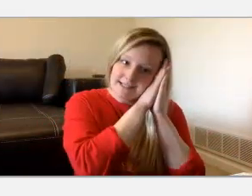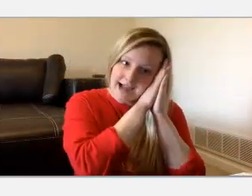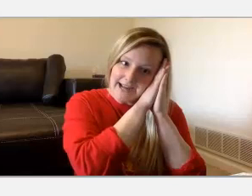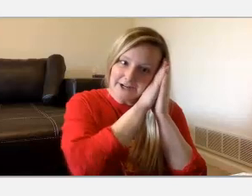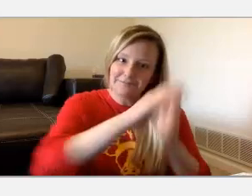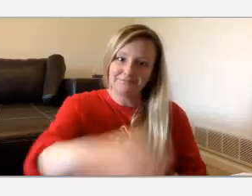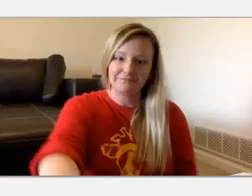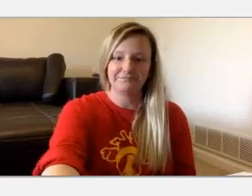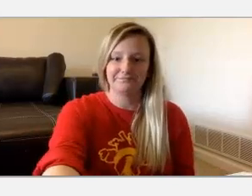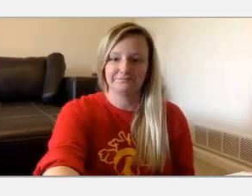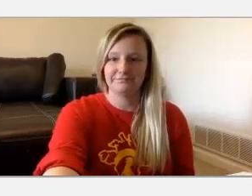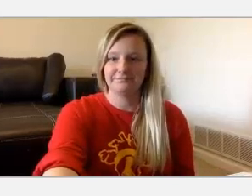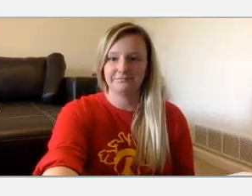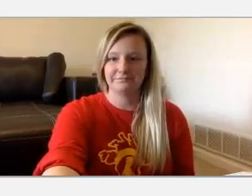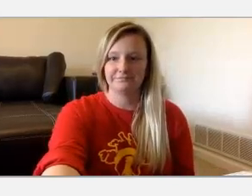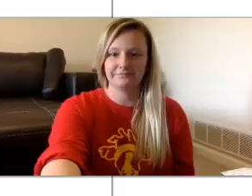Tired.